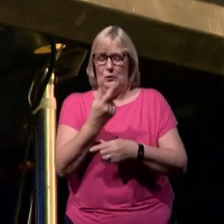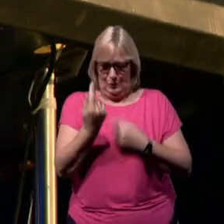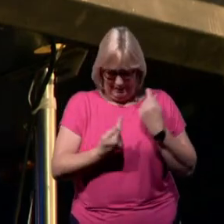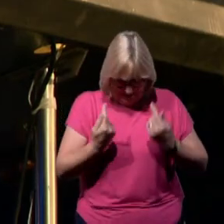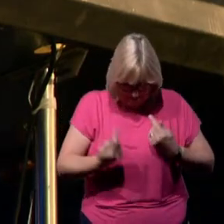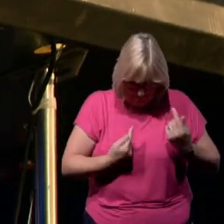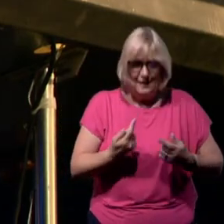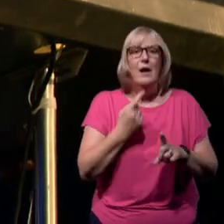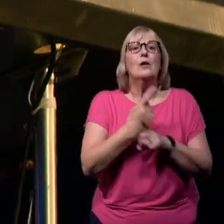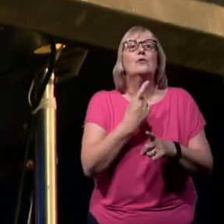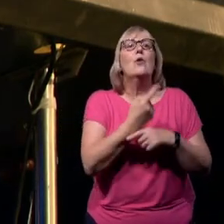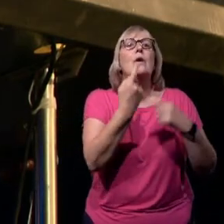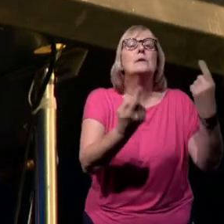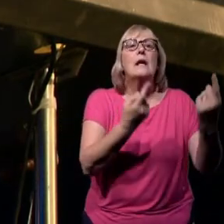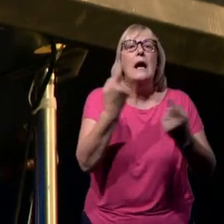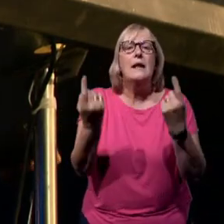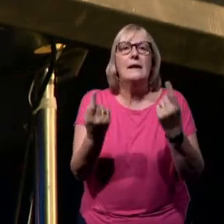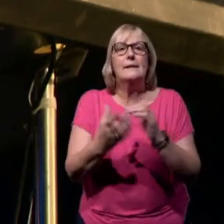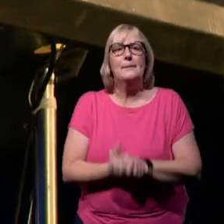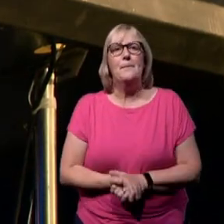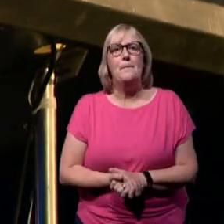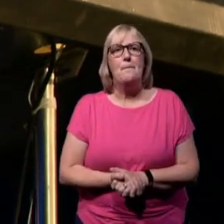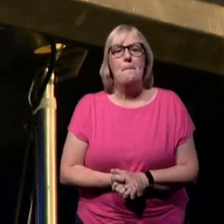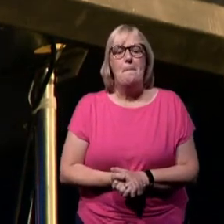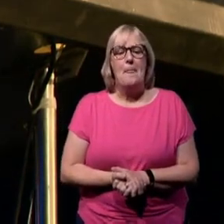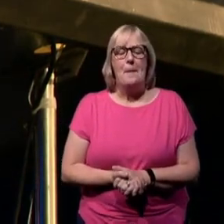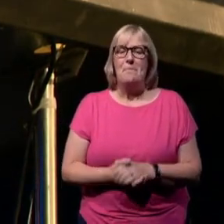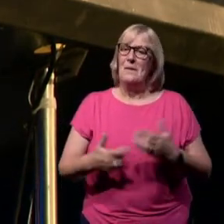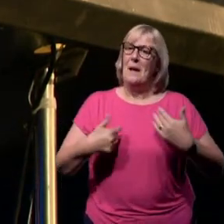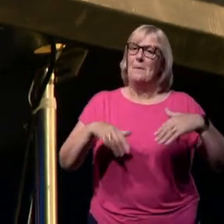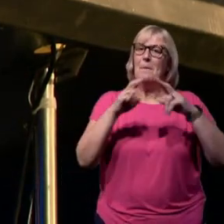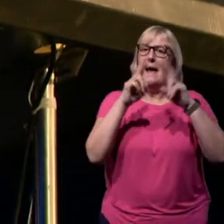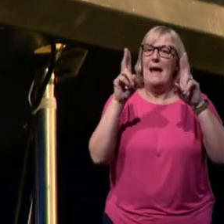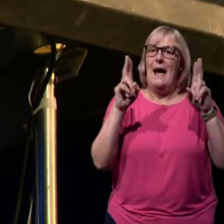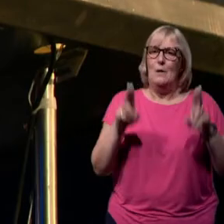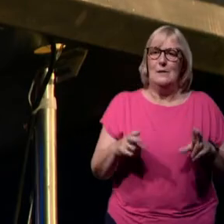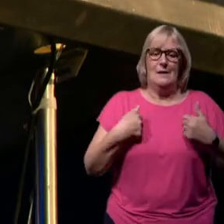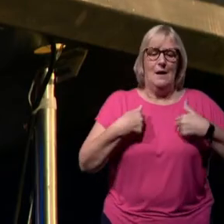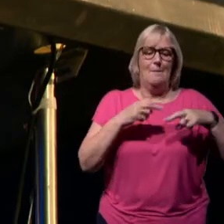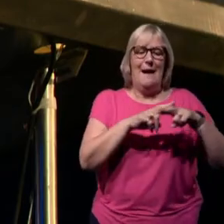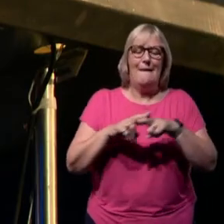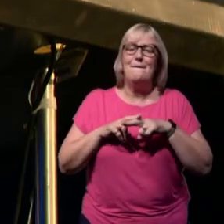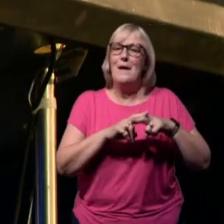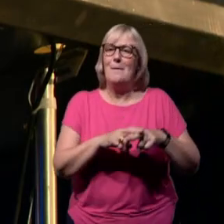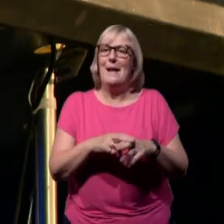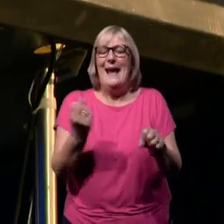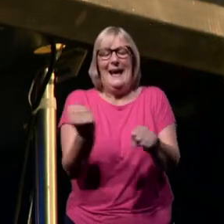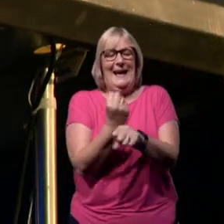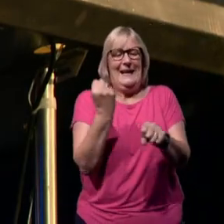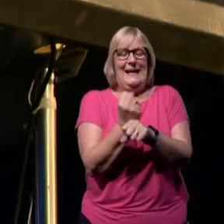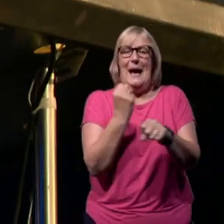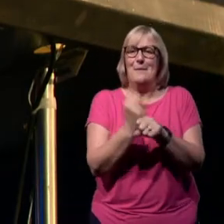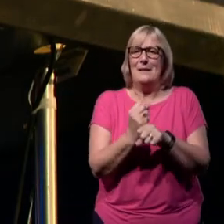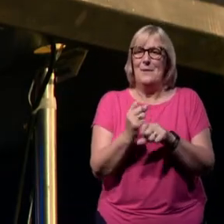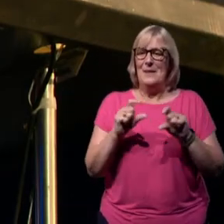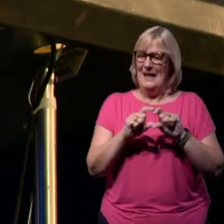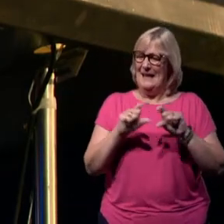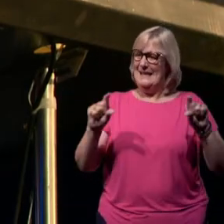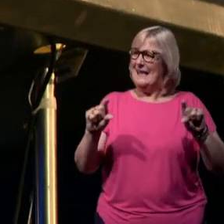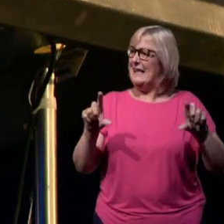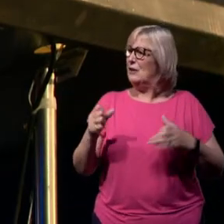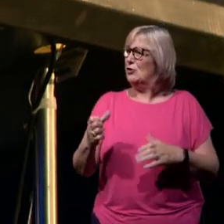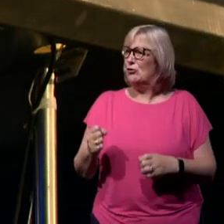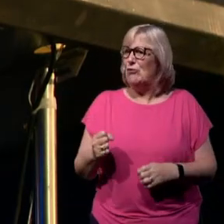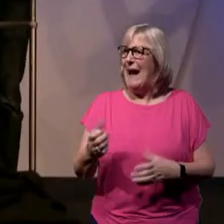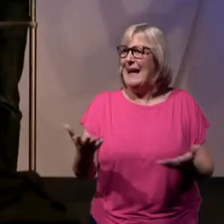often. We are into board games in my family. This is one that we particularly love. Any Ticket to Ride